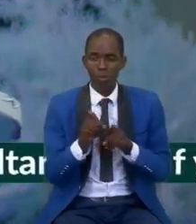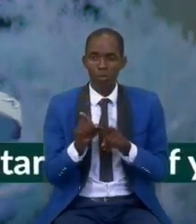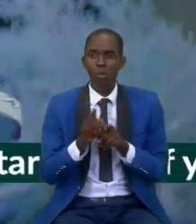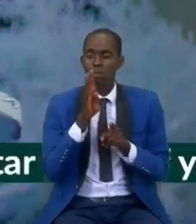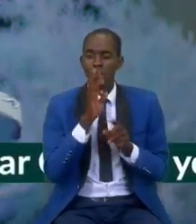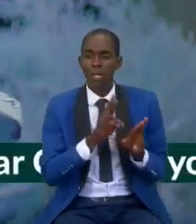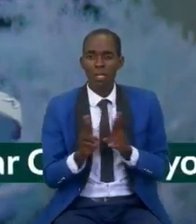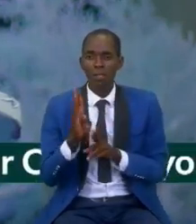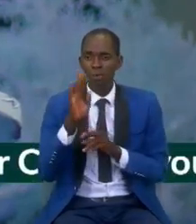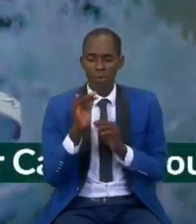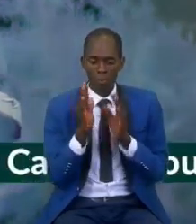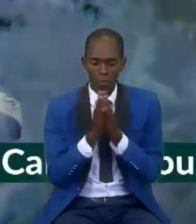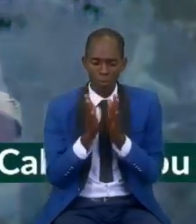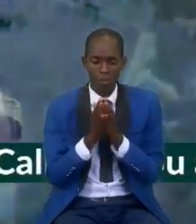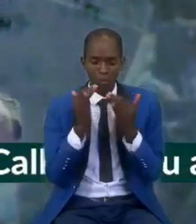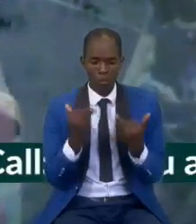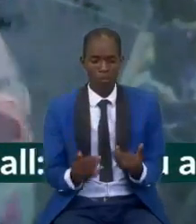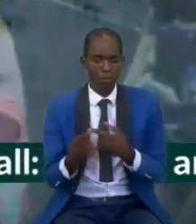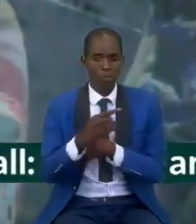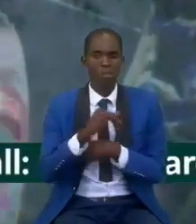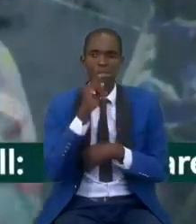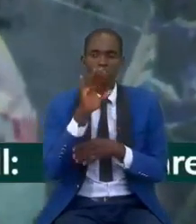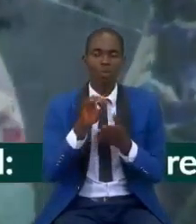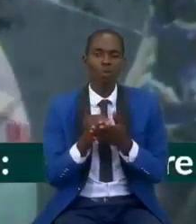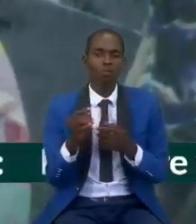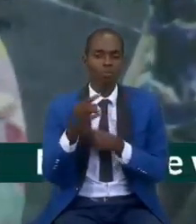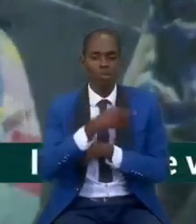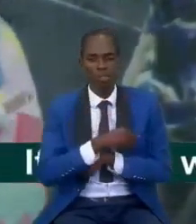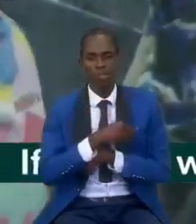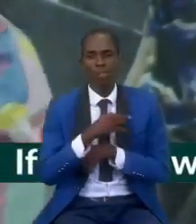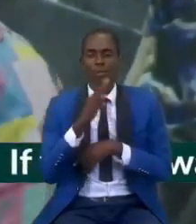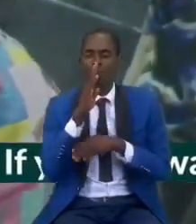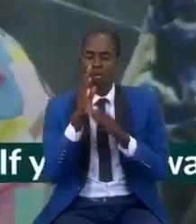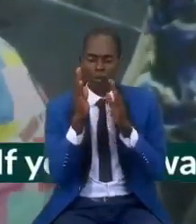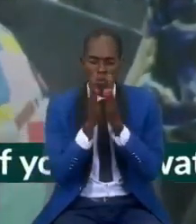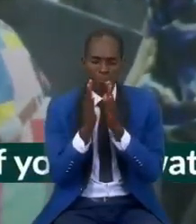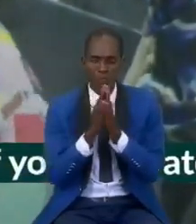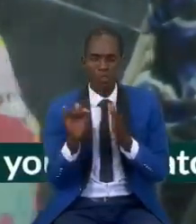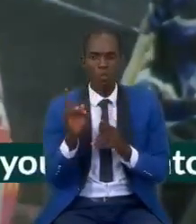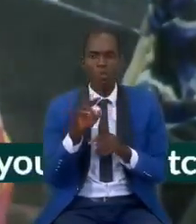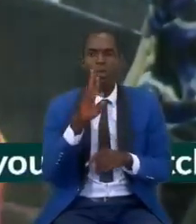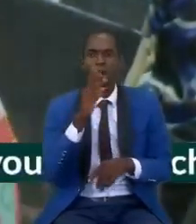day. Counselors, when you are ready, let us know, please.